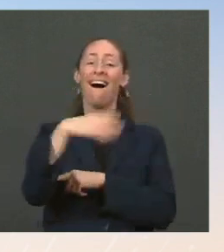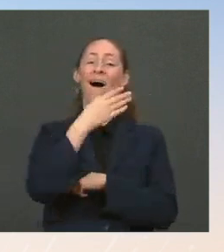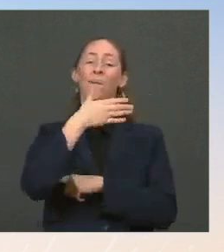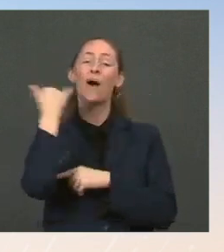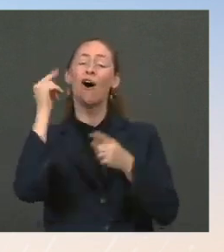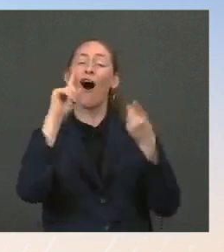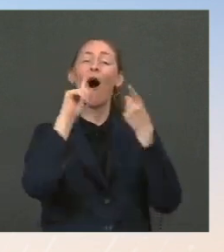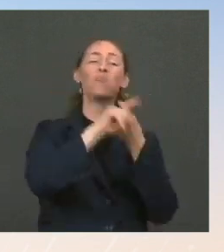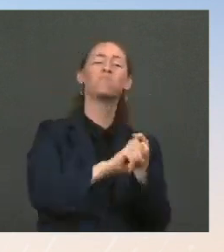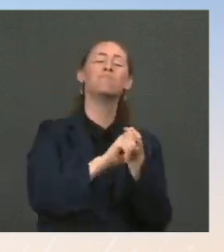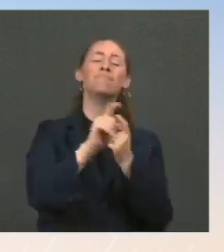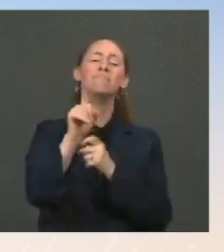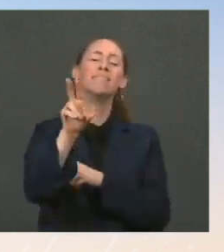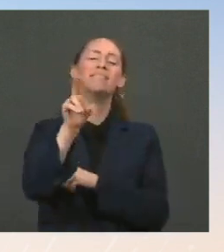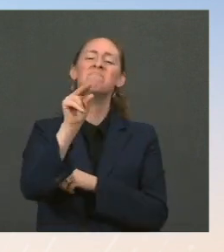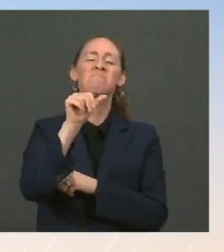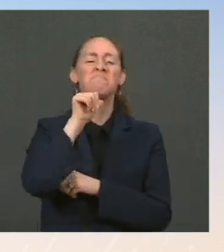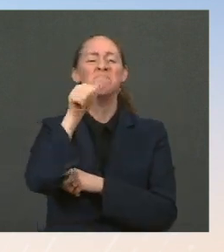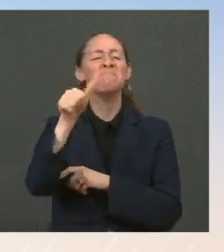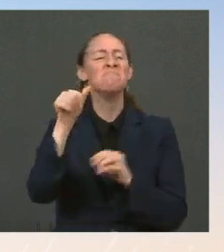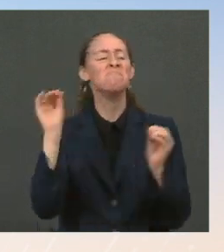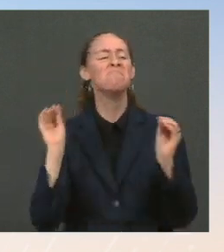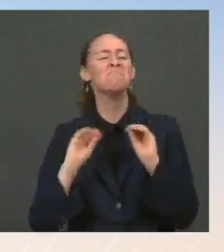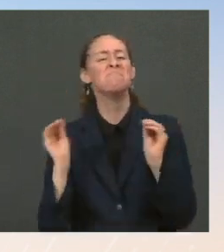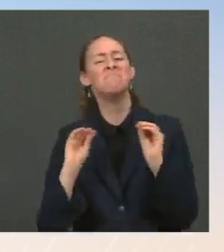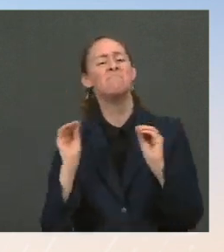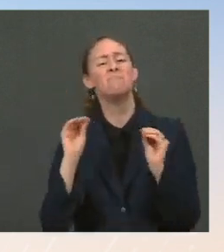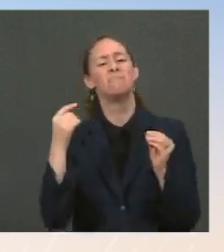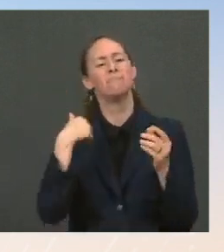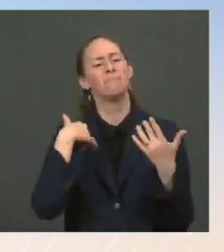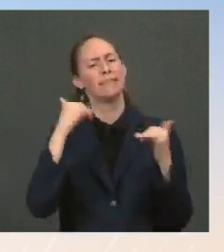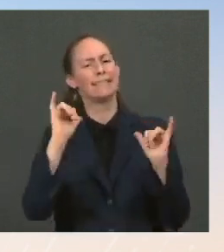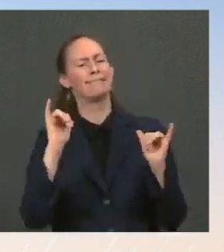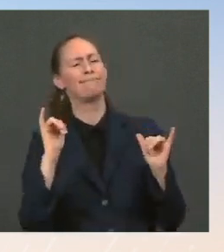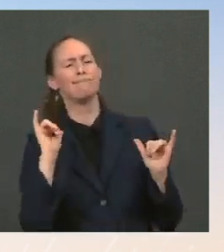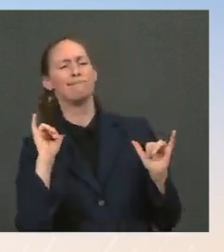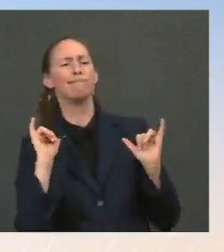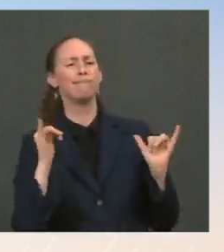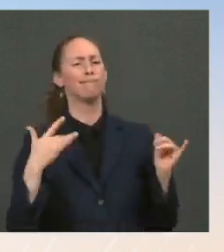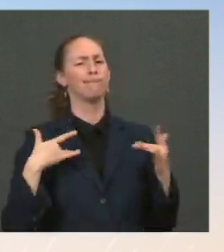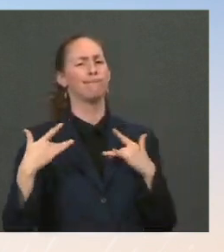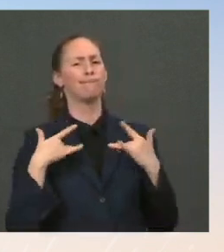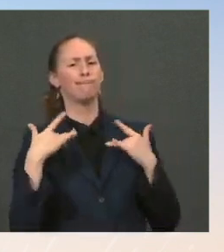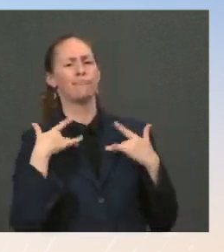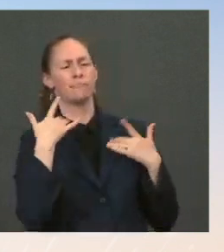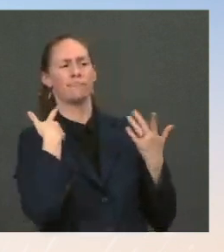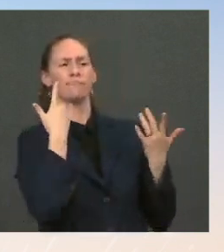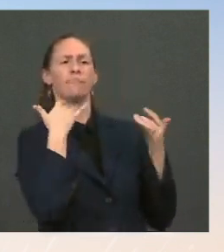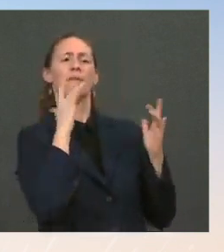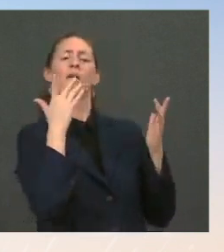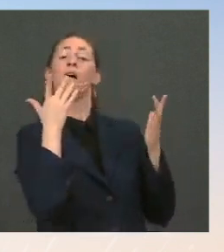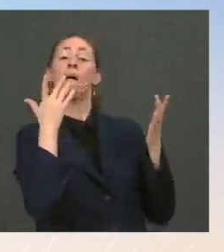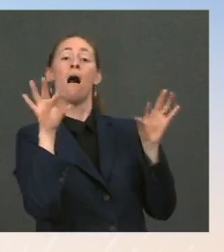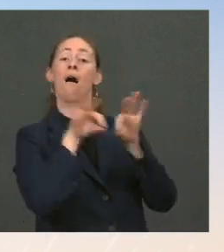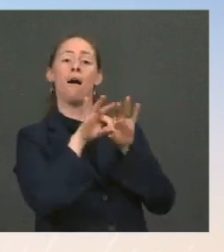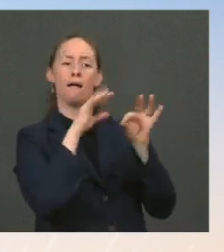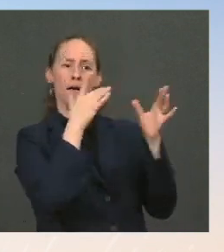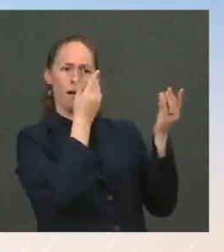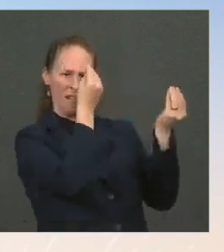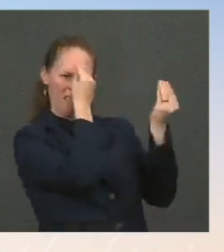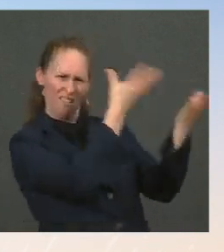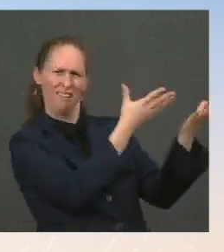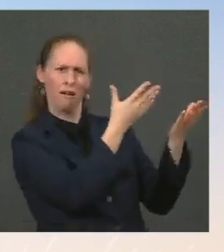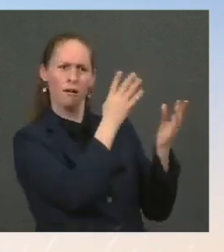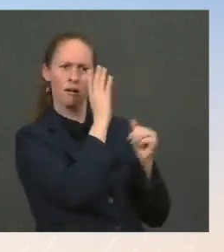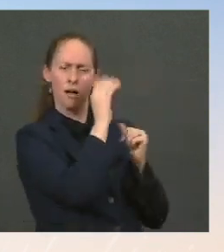in the relationship. It's not. We have remaining concerns, but it was an opportunity to express them at a high level, see what work could be done over the course of the